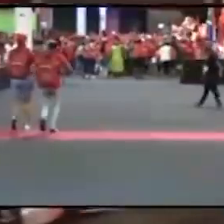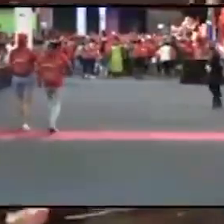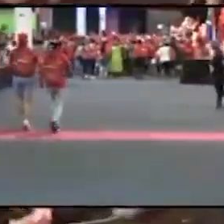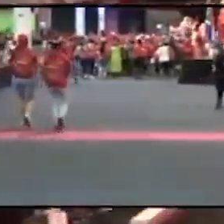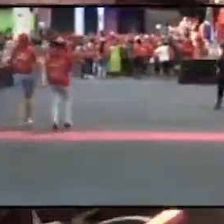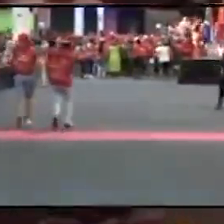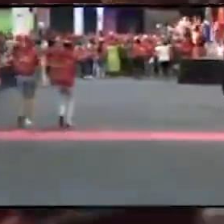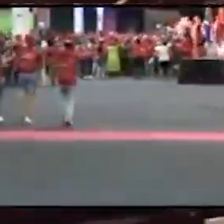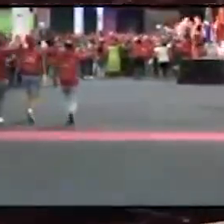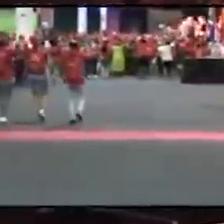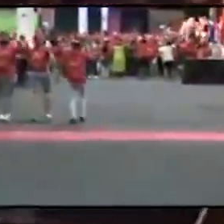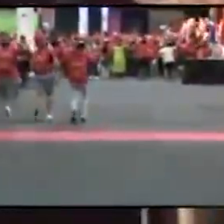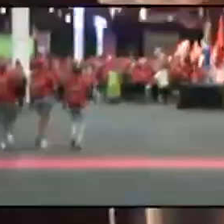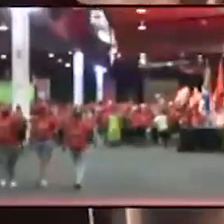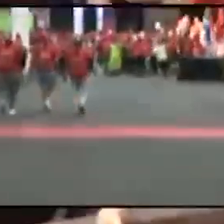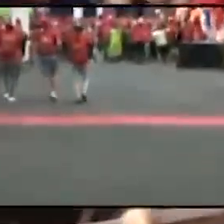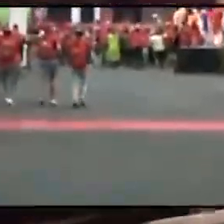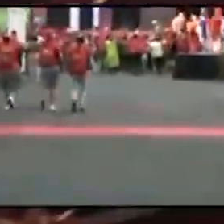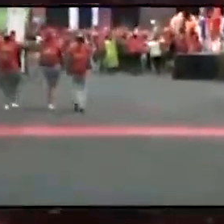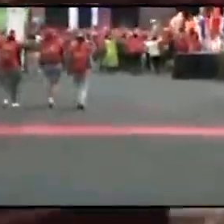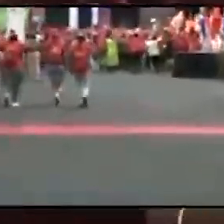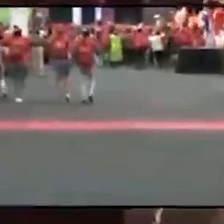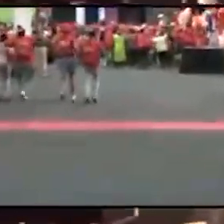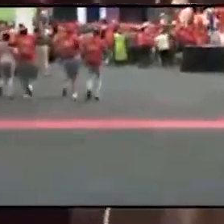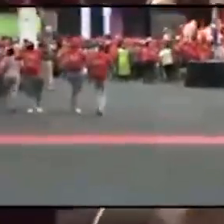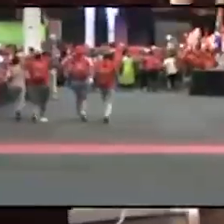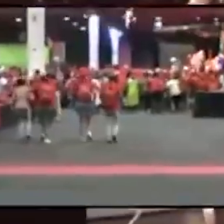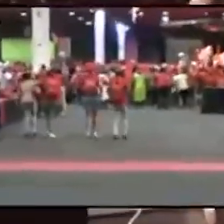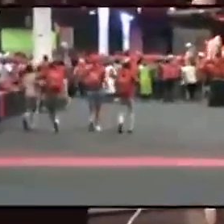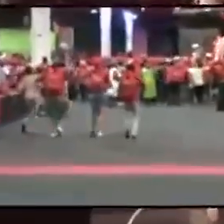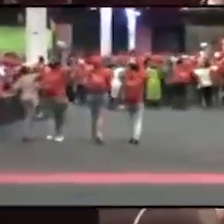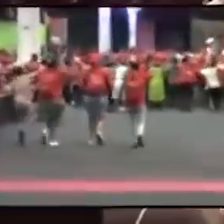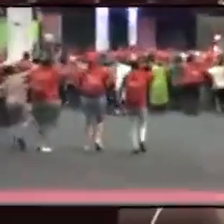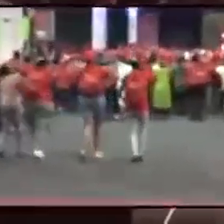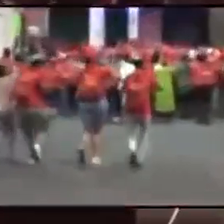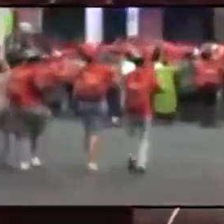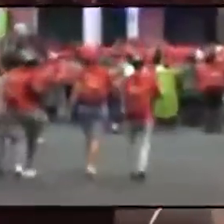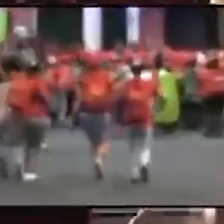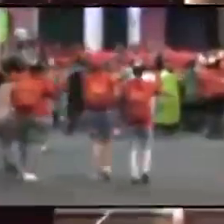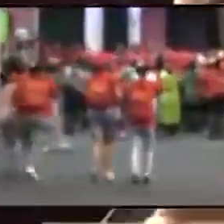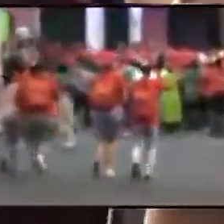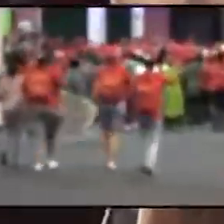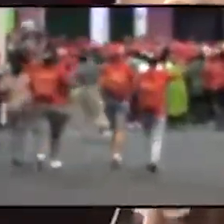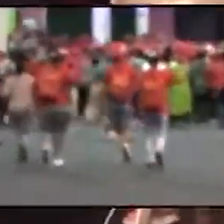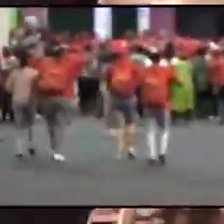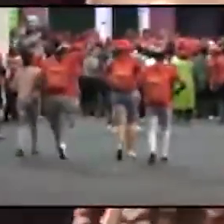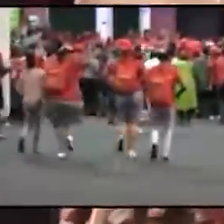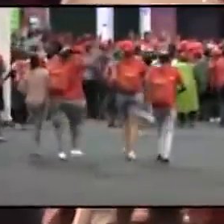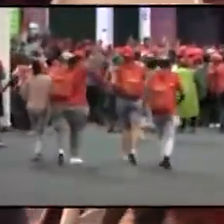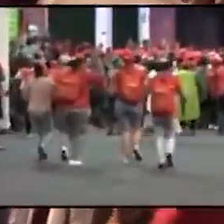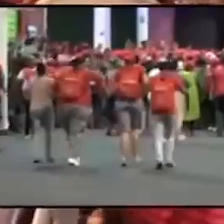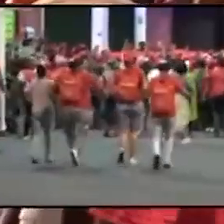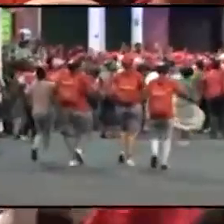to kill a man. Kill the poor, the farmer. Kill